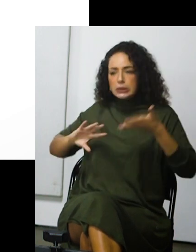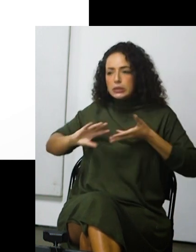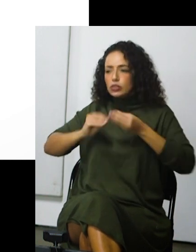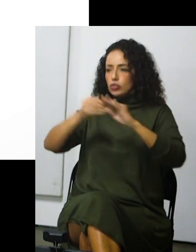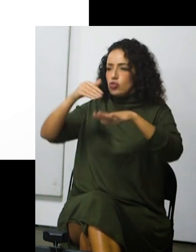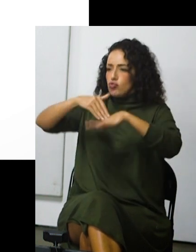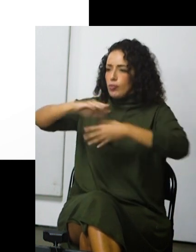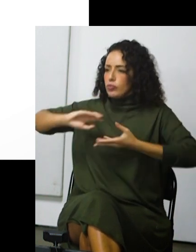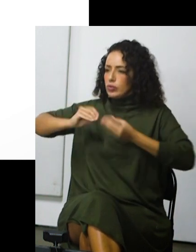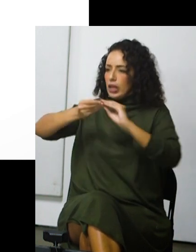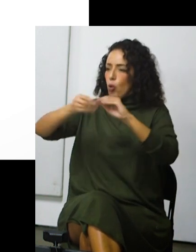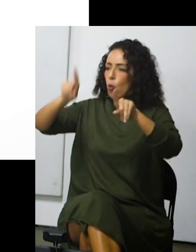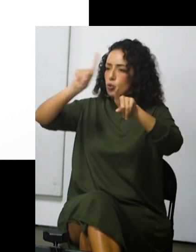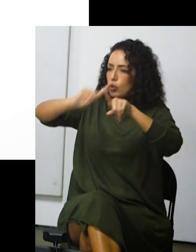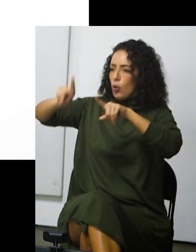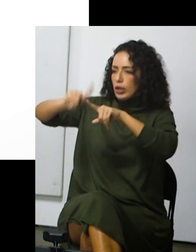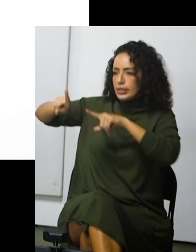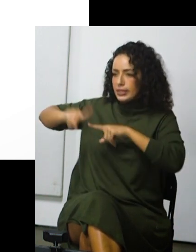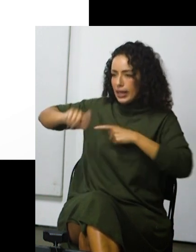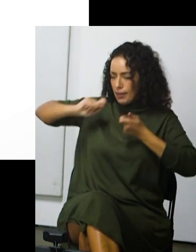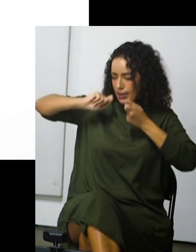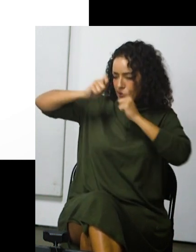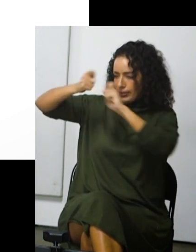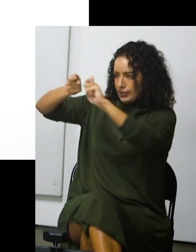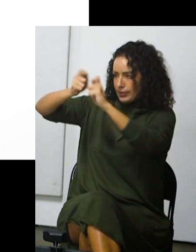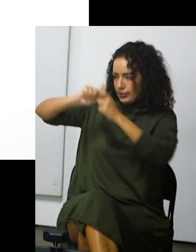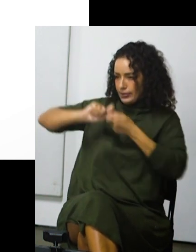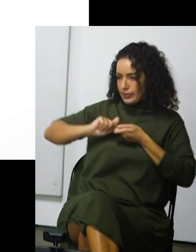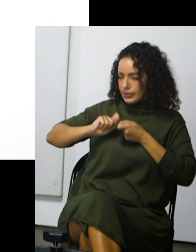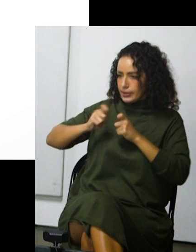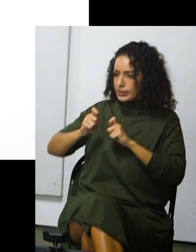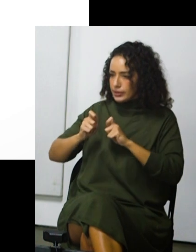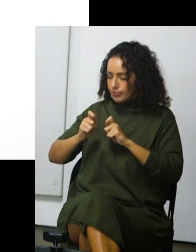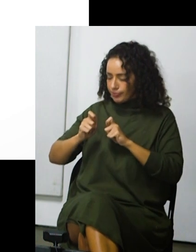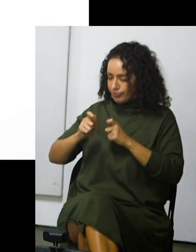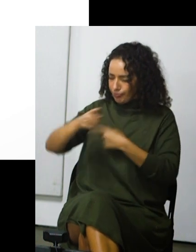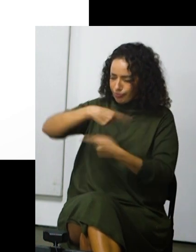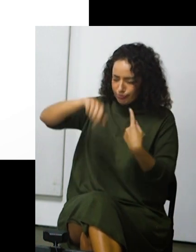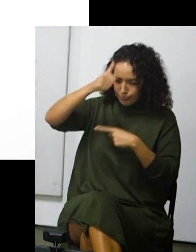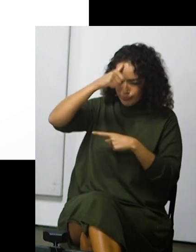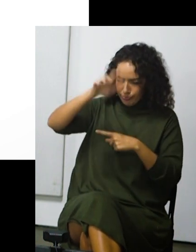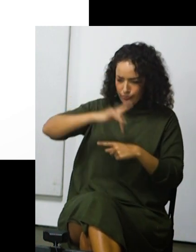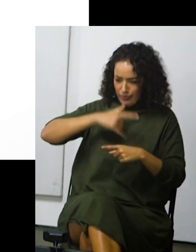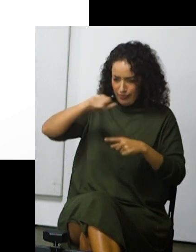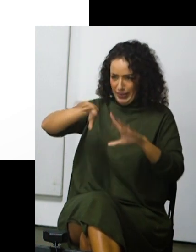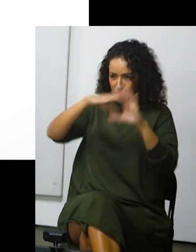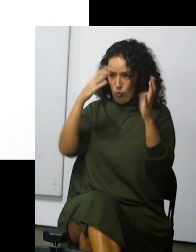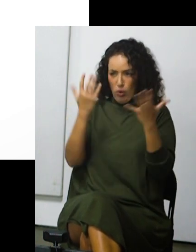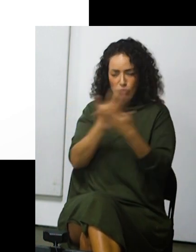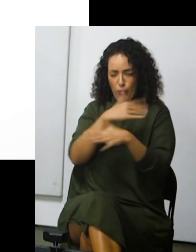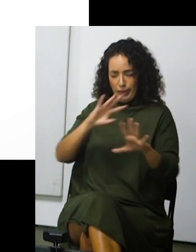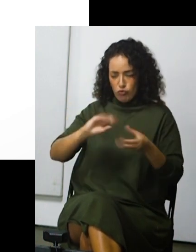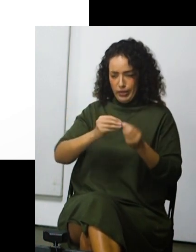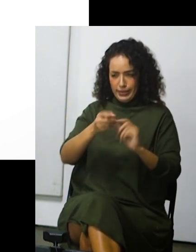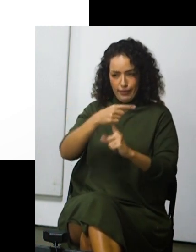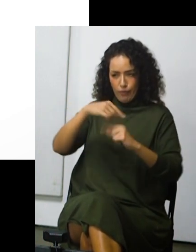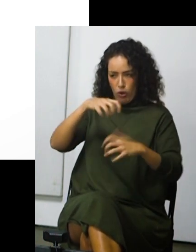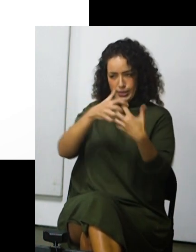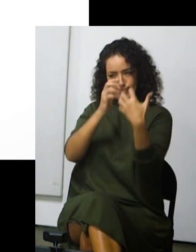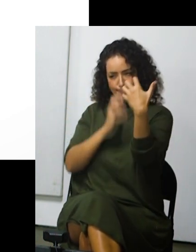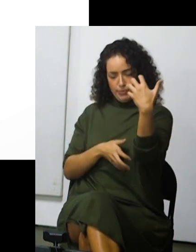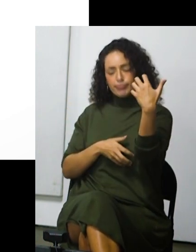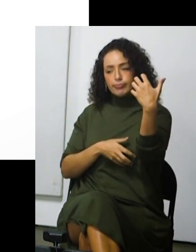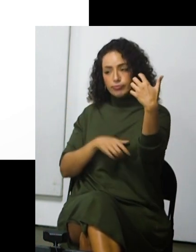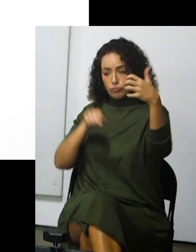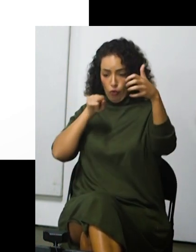dynamic badness. So we're all here because we know we live in a world that isn't designed for us. In our